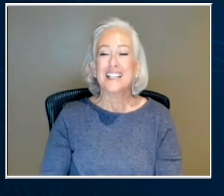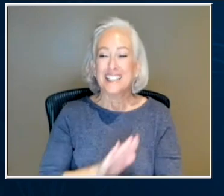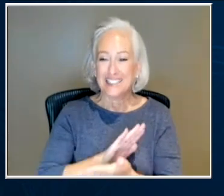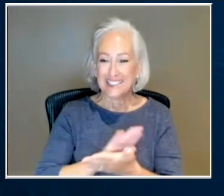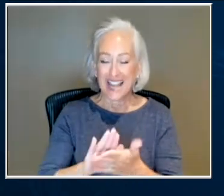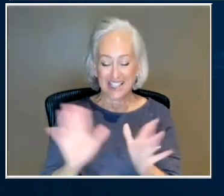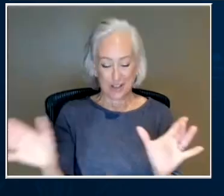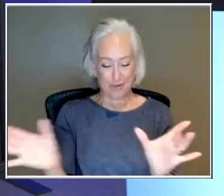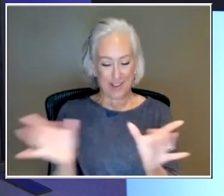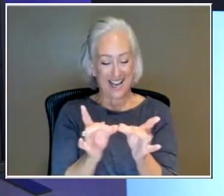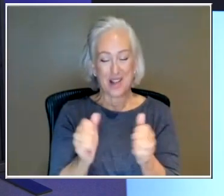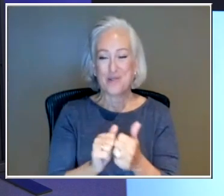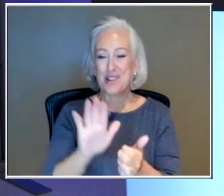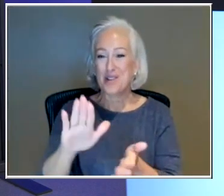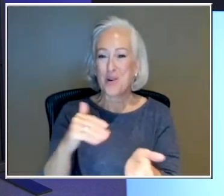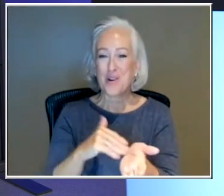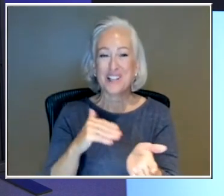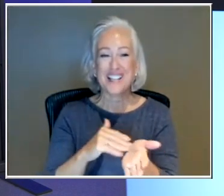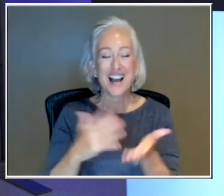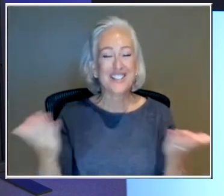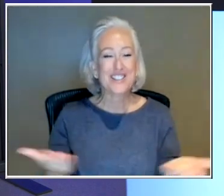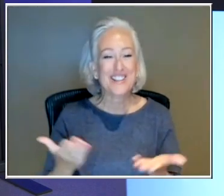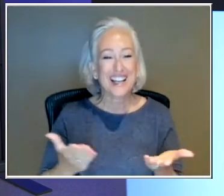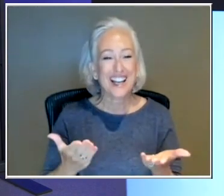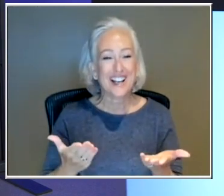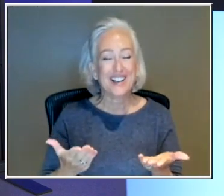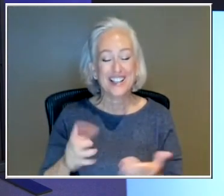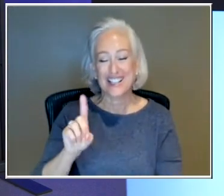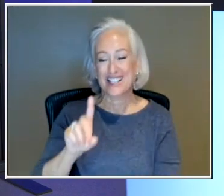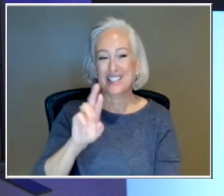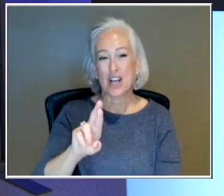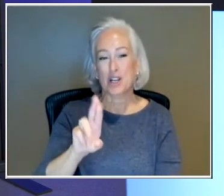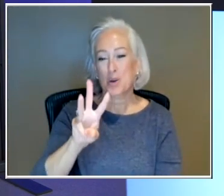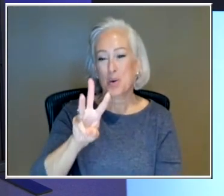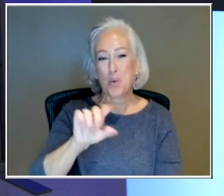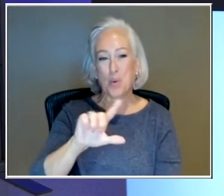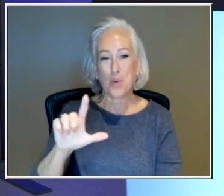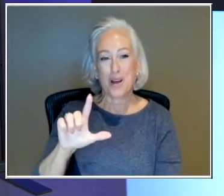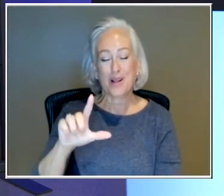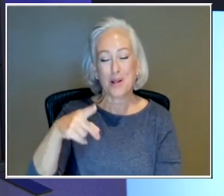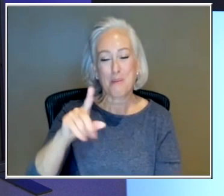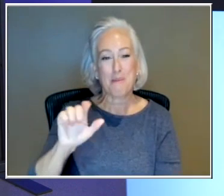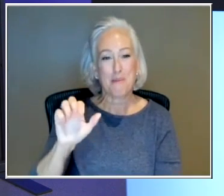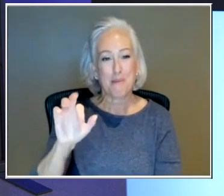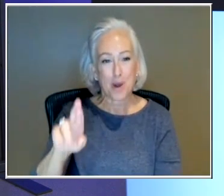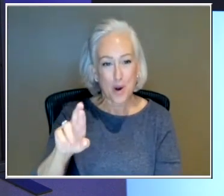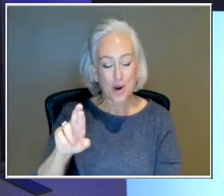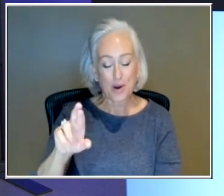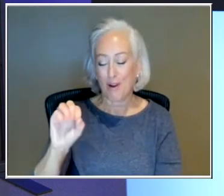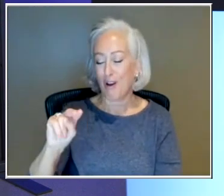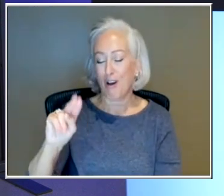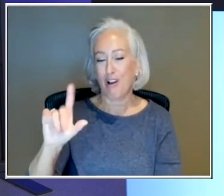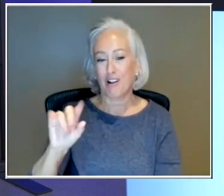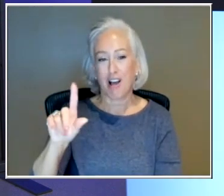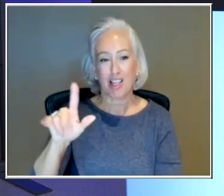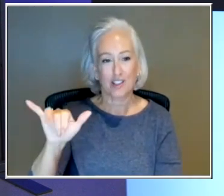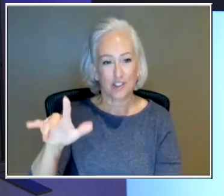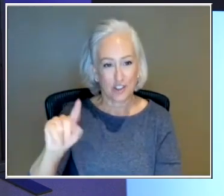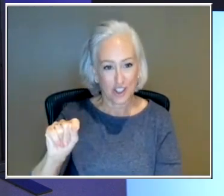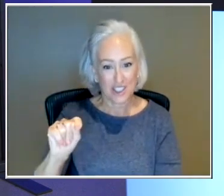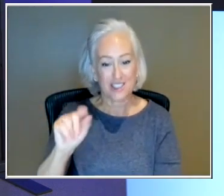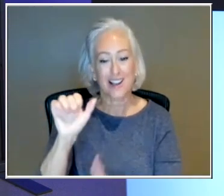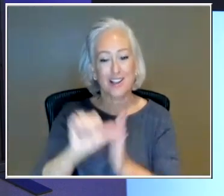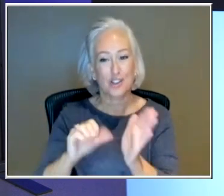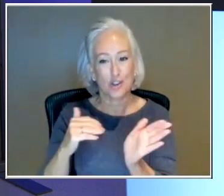with your doctor here in studio with me, Dr. Will Parker, a urologic oncologist and surgeon with a special interest in prostate